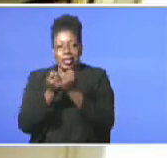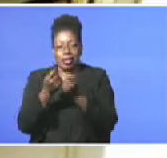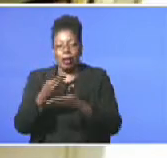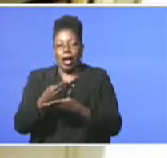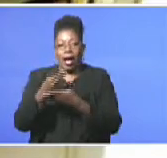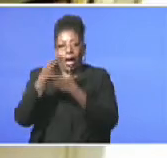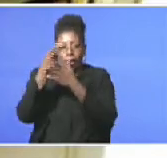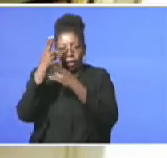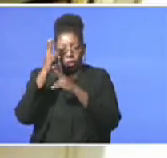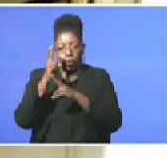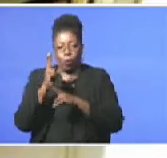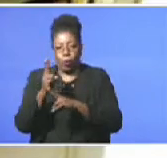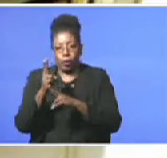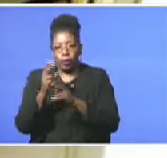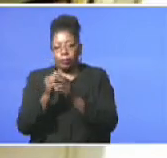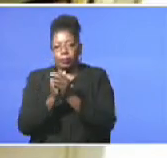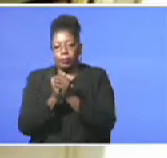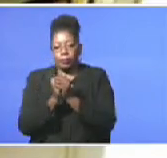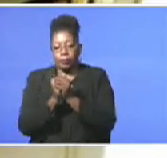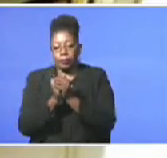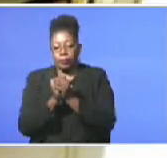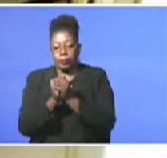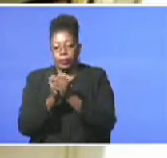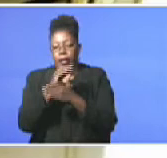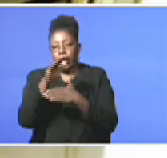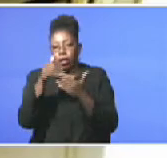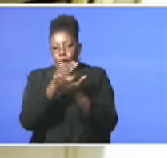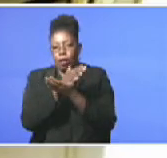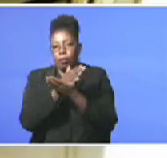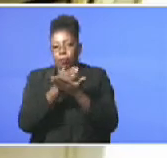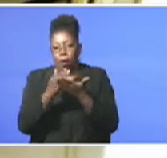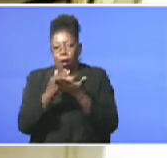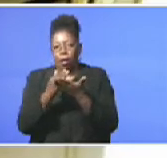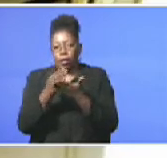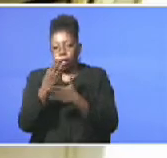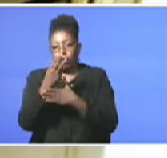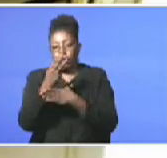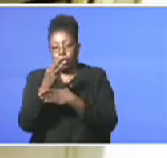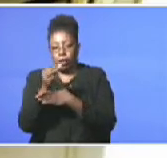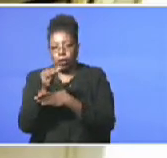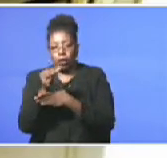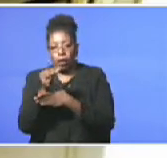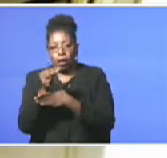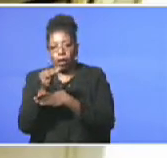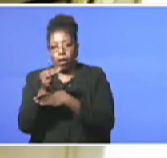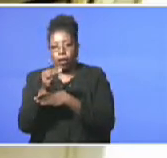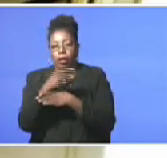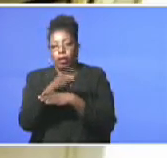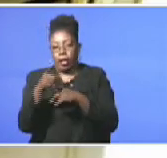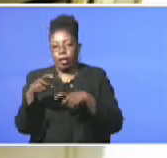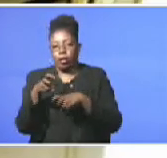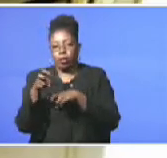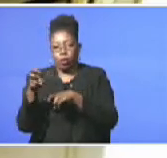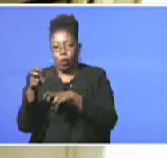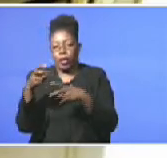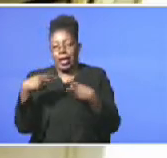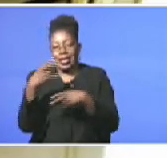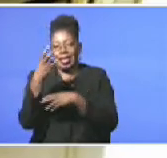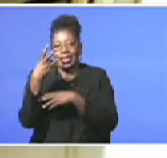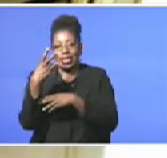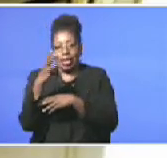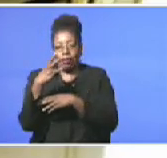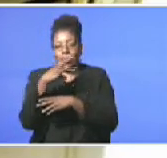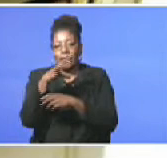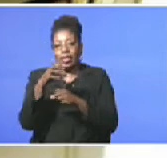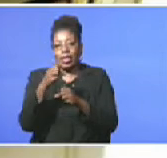honor short of jersey retirement, and it's all part of the Globetrotters' 2019 tour. Lockhart had a 17-year career with